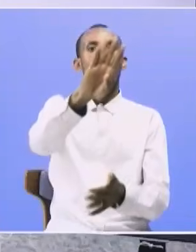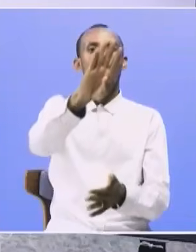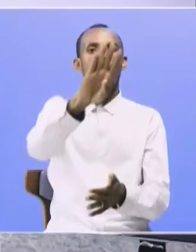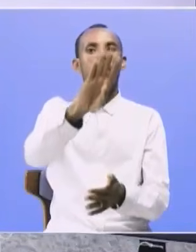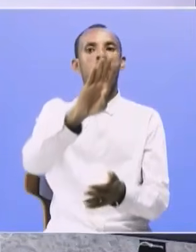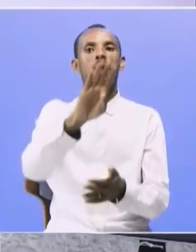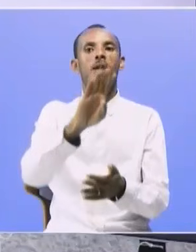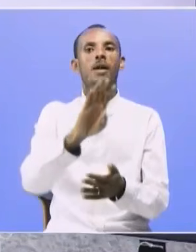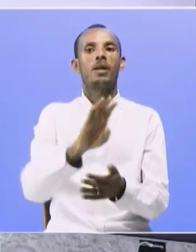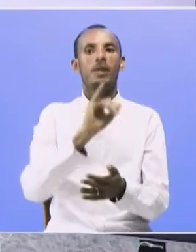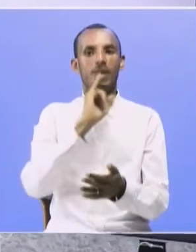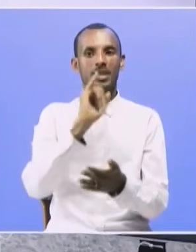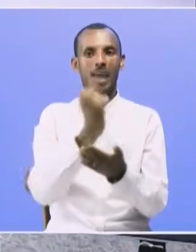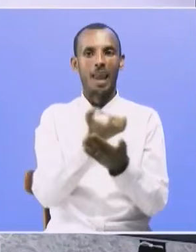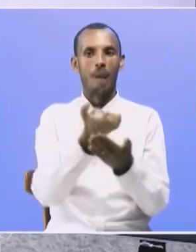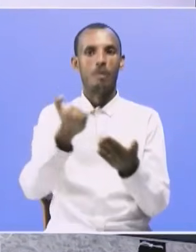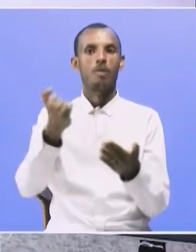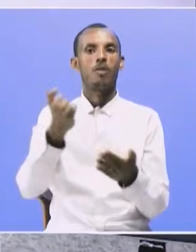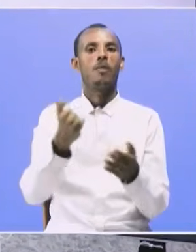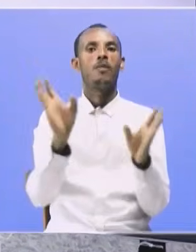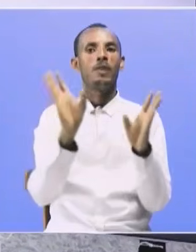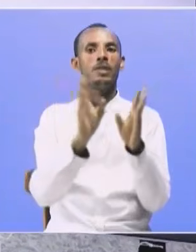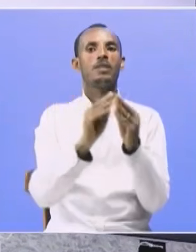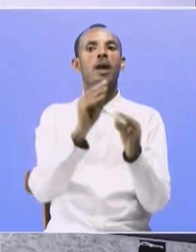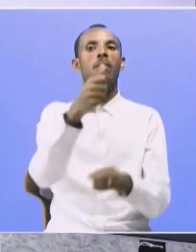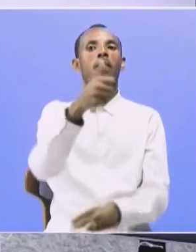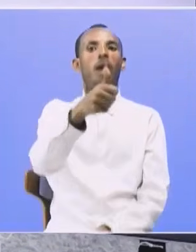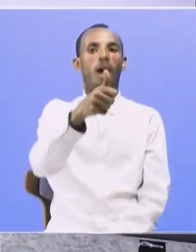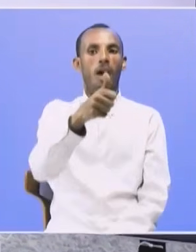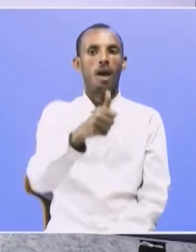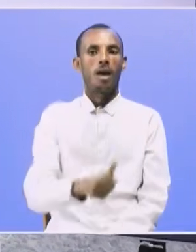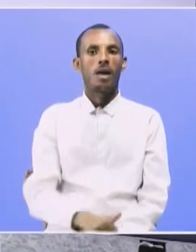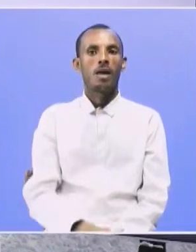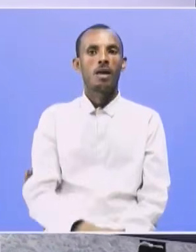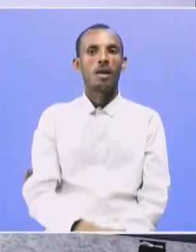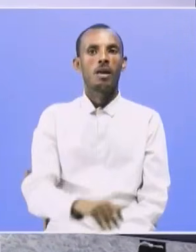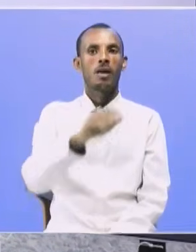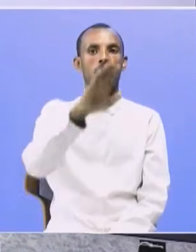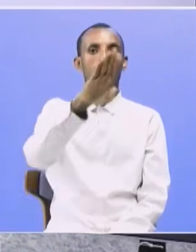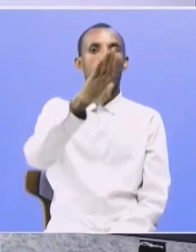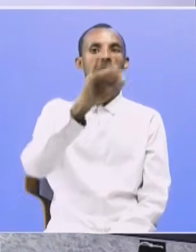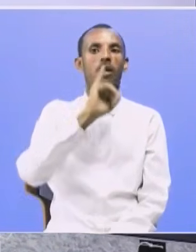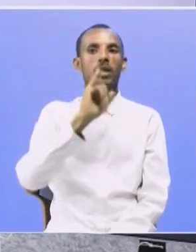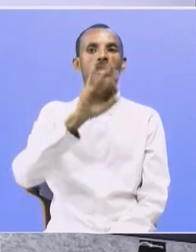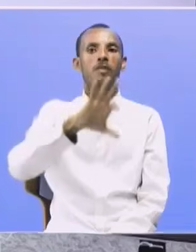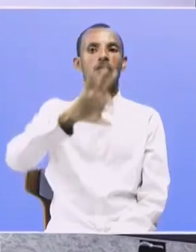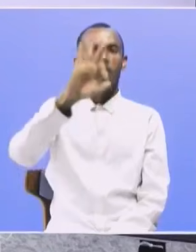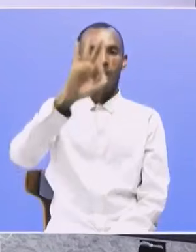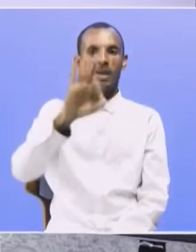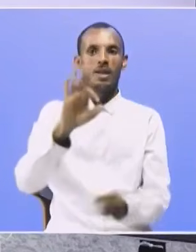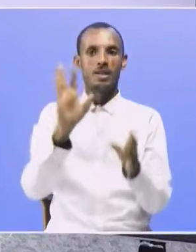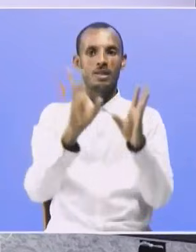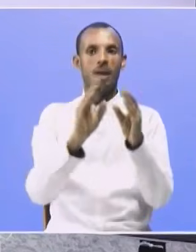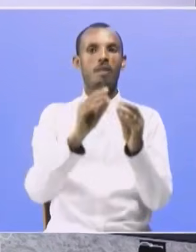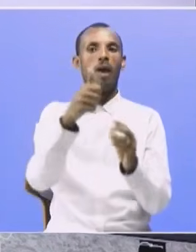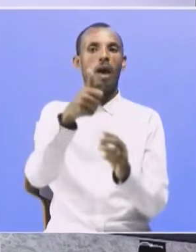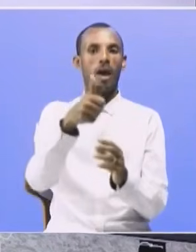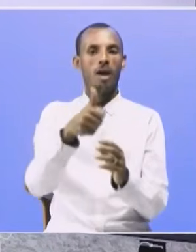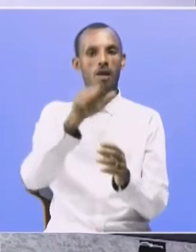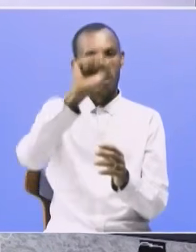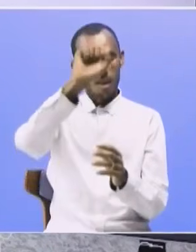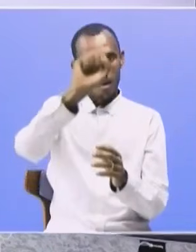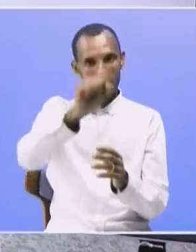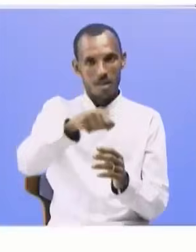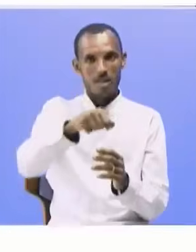4 is an element of set A. 4 is found in this set. Yes, it's found.